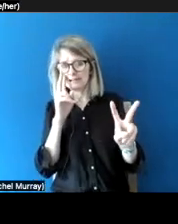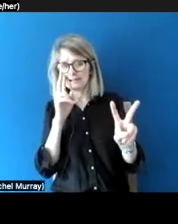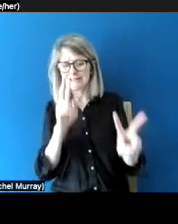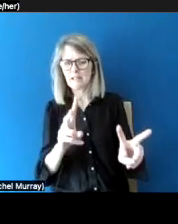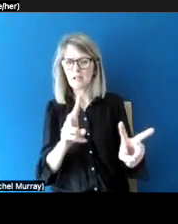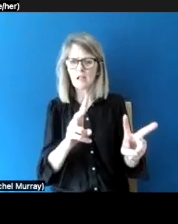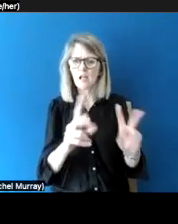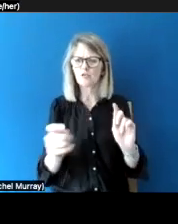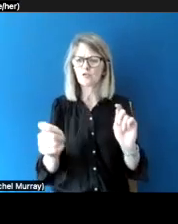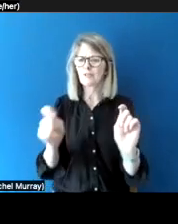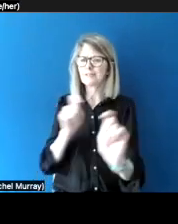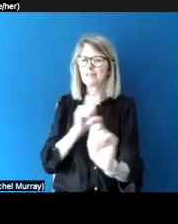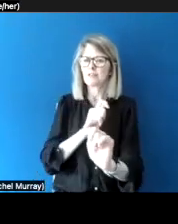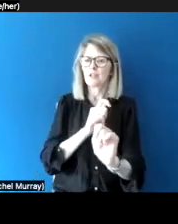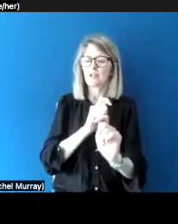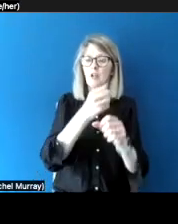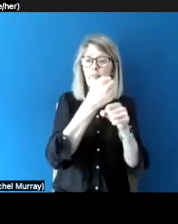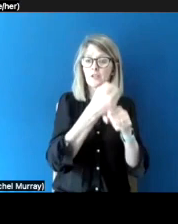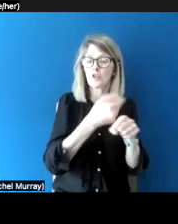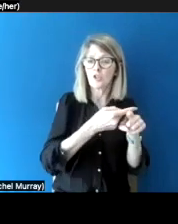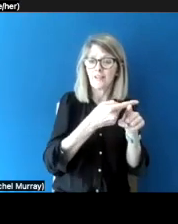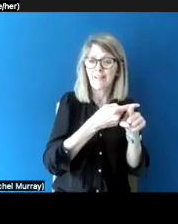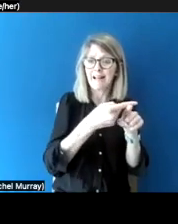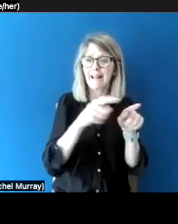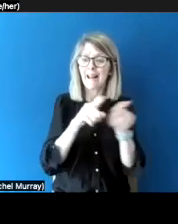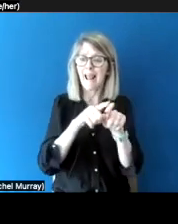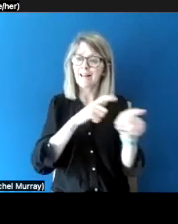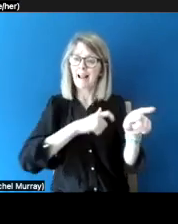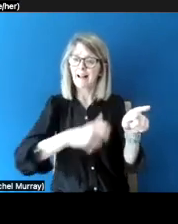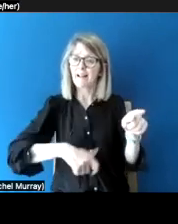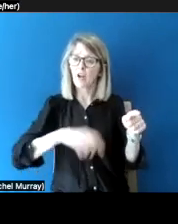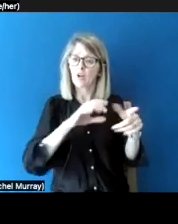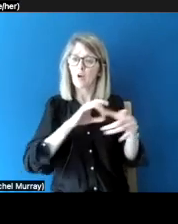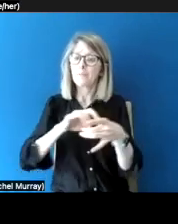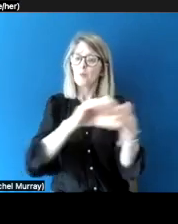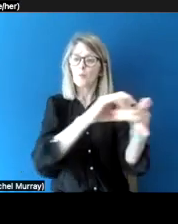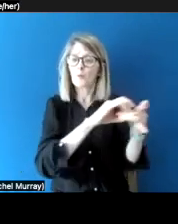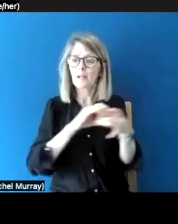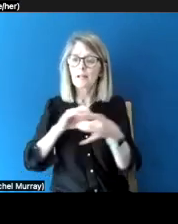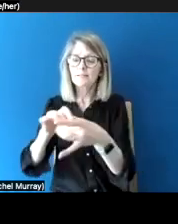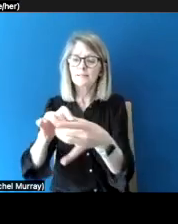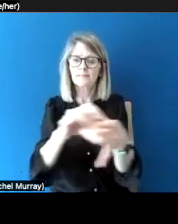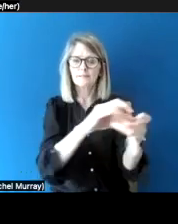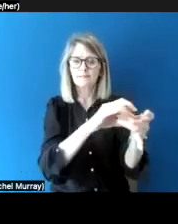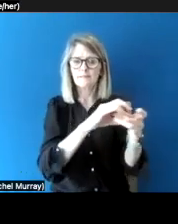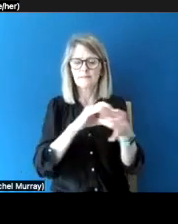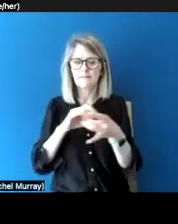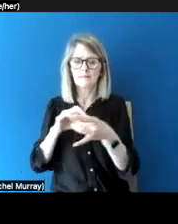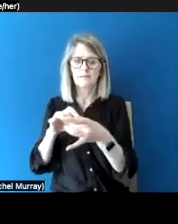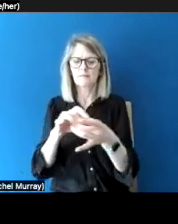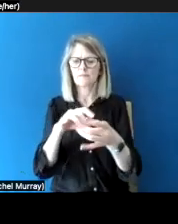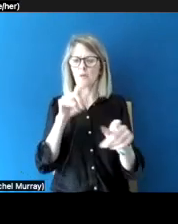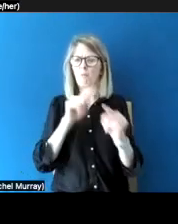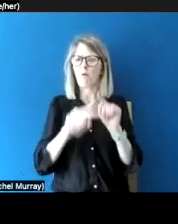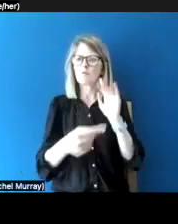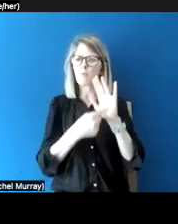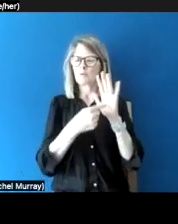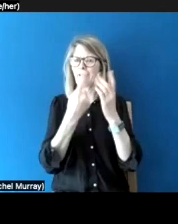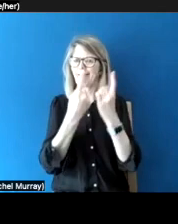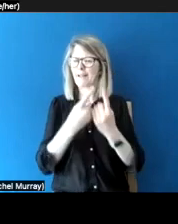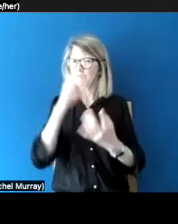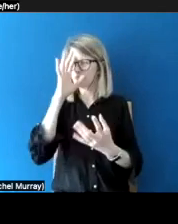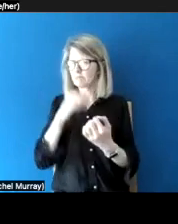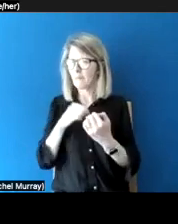transition of Church of England and Anglican communion. So most important thing to keep in mind is that there were